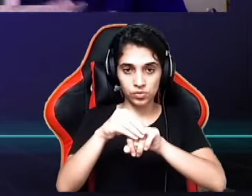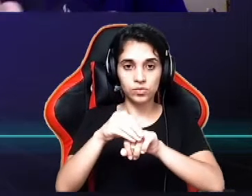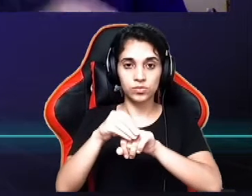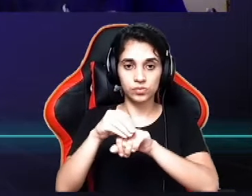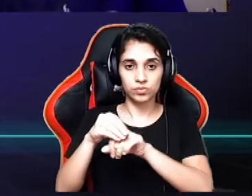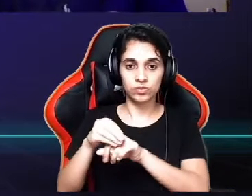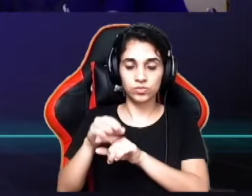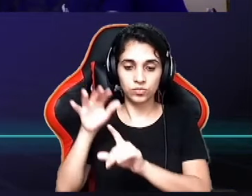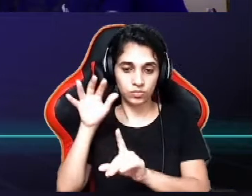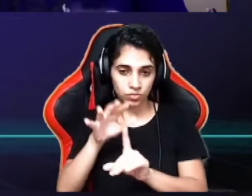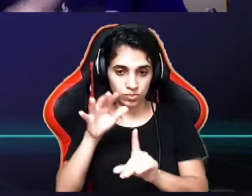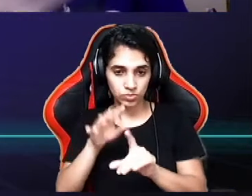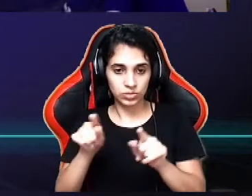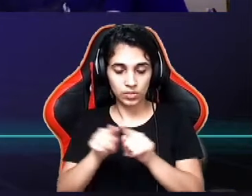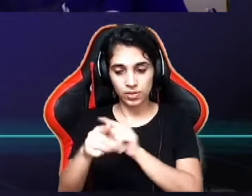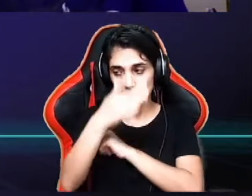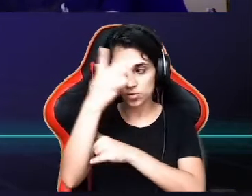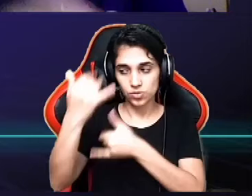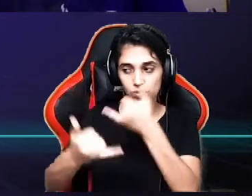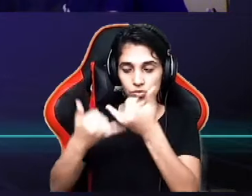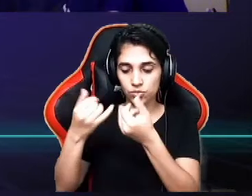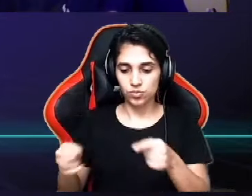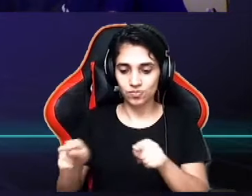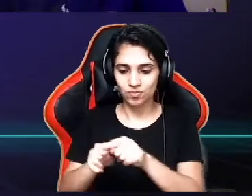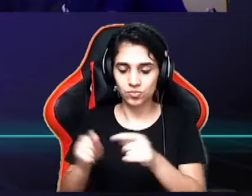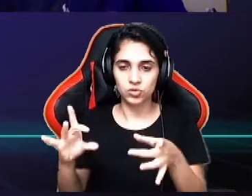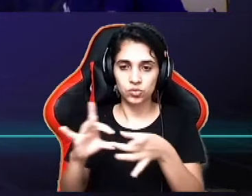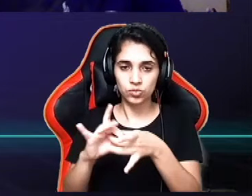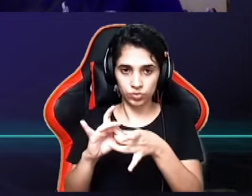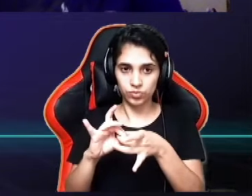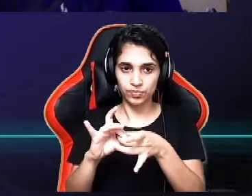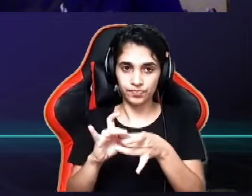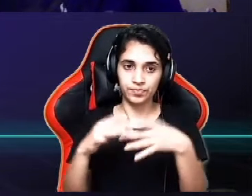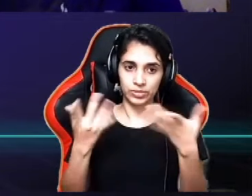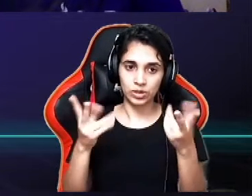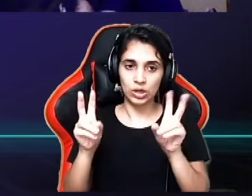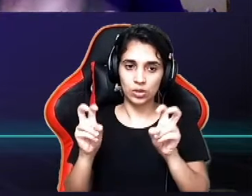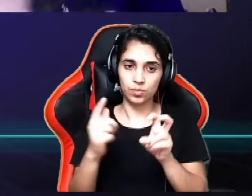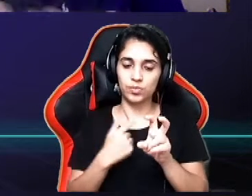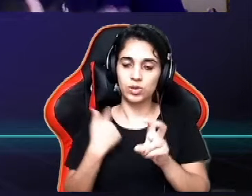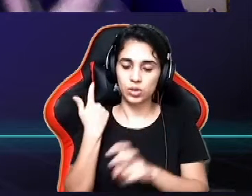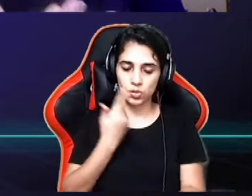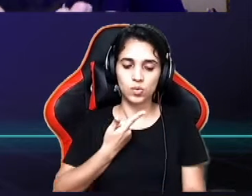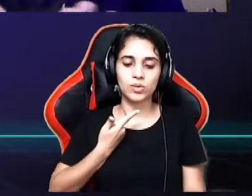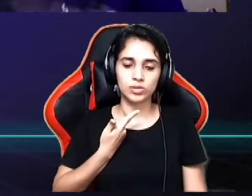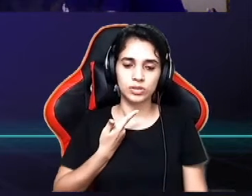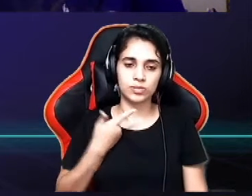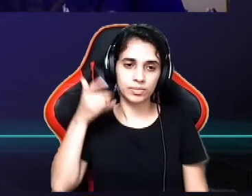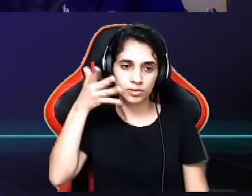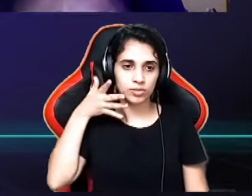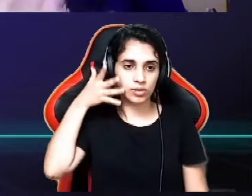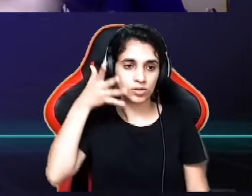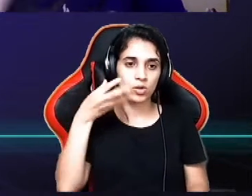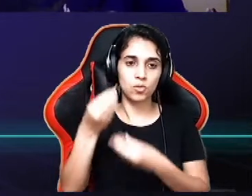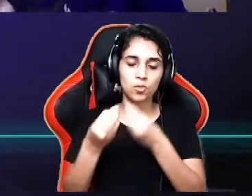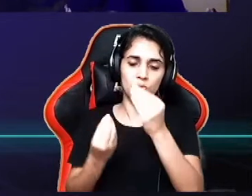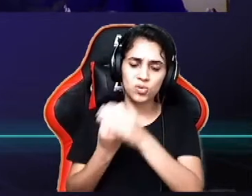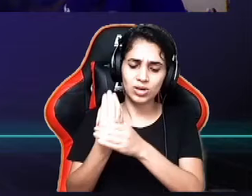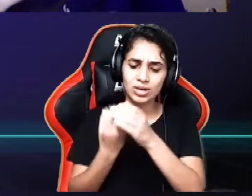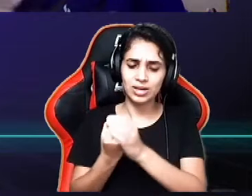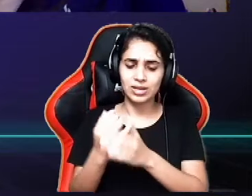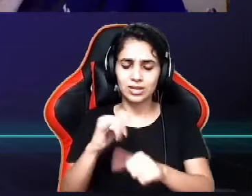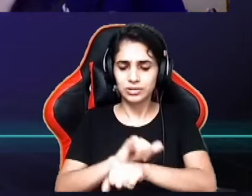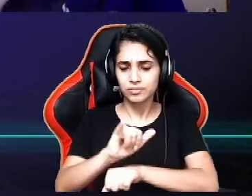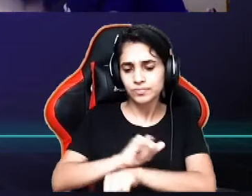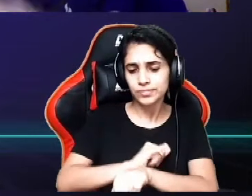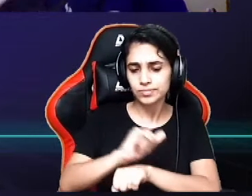influencers and players closer in a unique way. That's the topic of our presentation here today. So